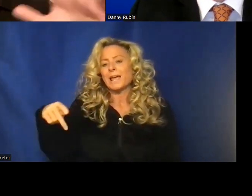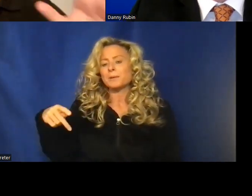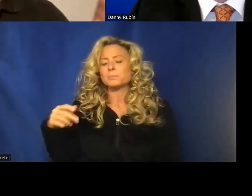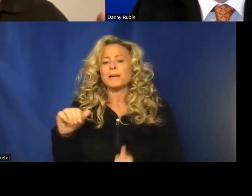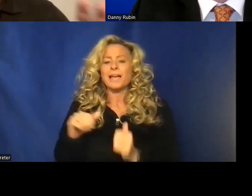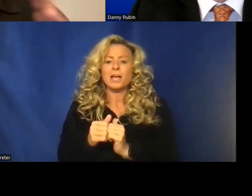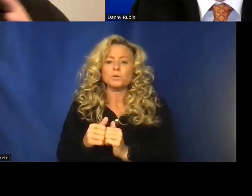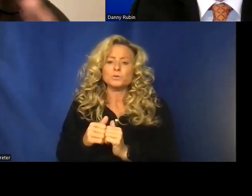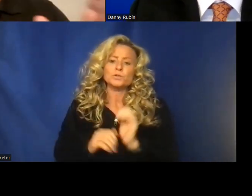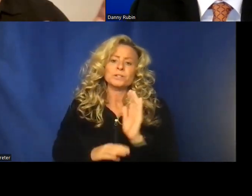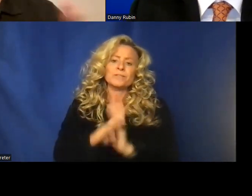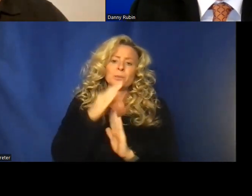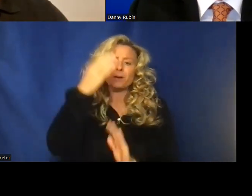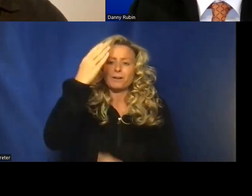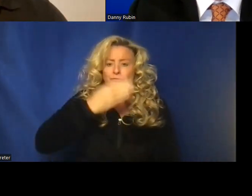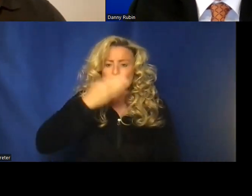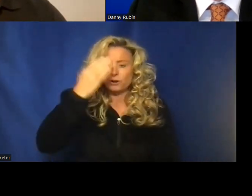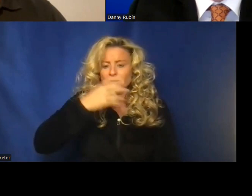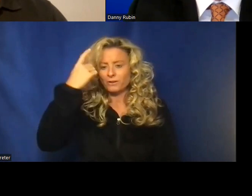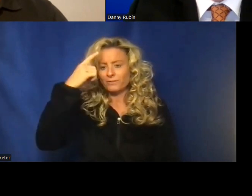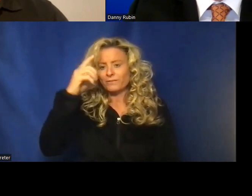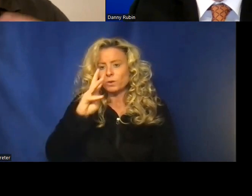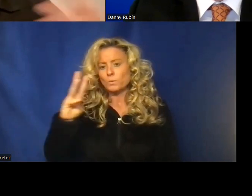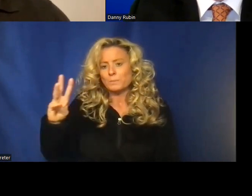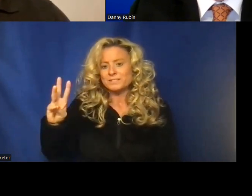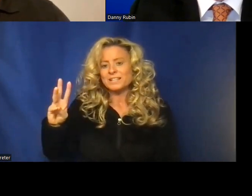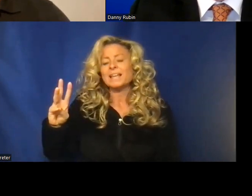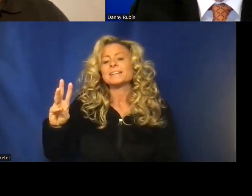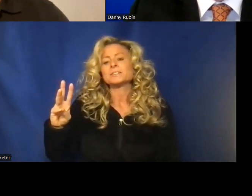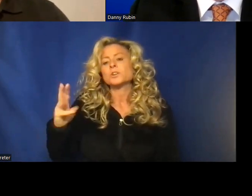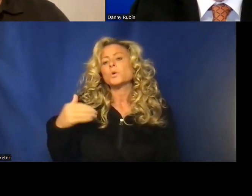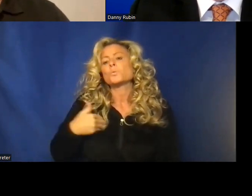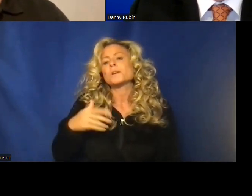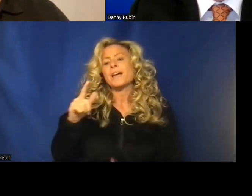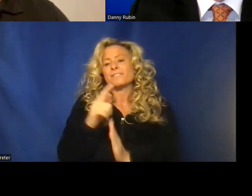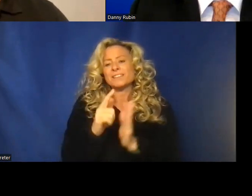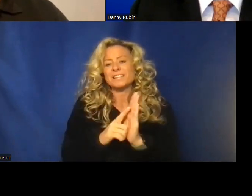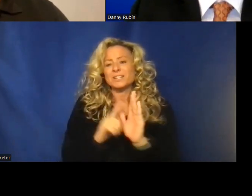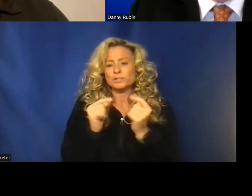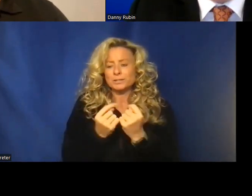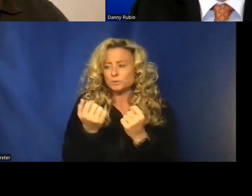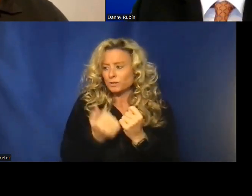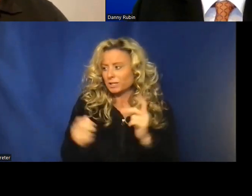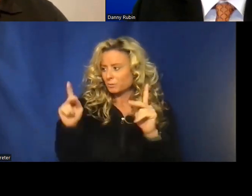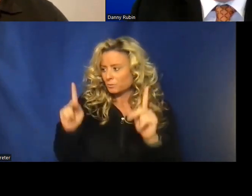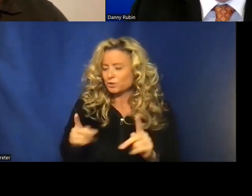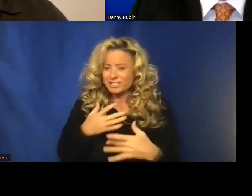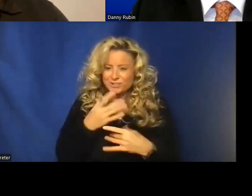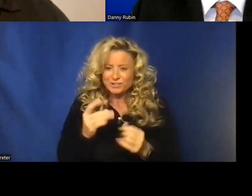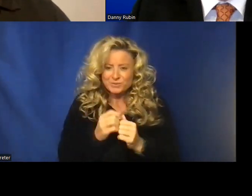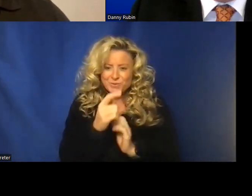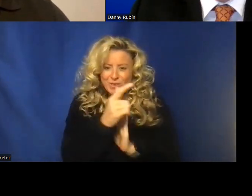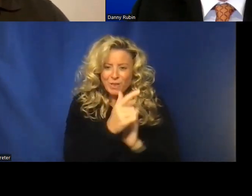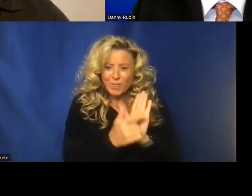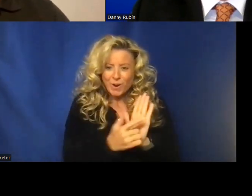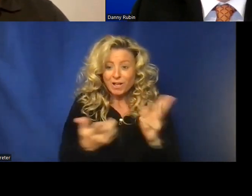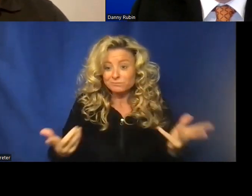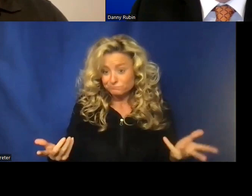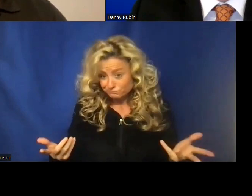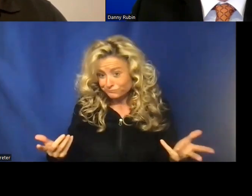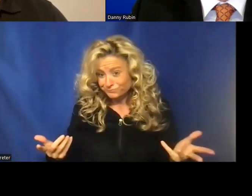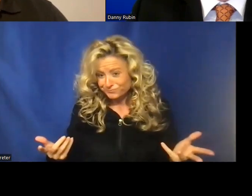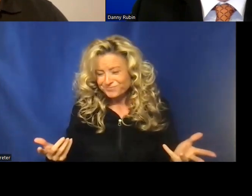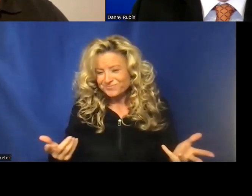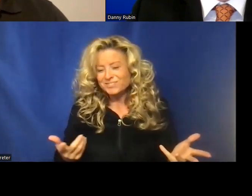build the front end of a website. We also have a legal team. So if anyone's interested in law in this, it's because we